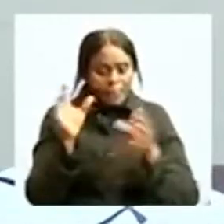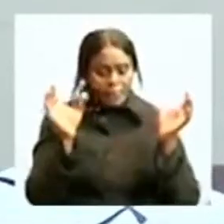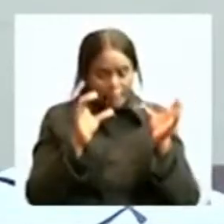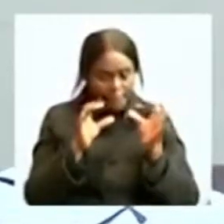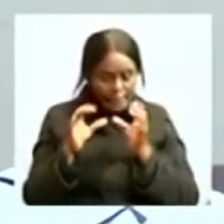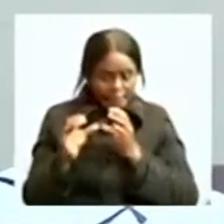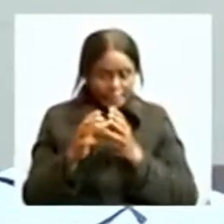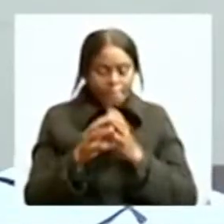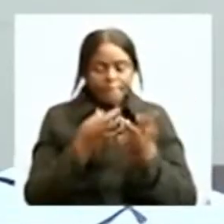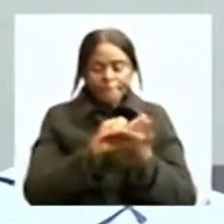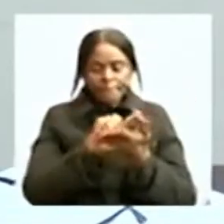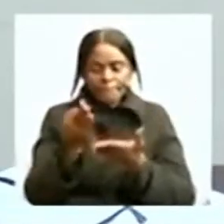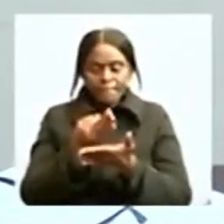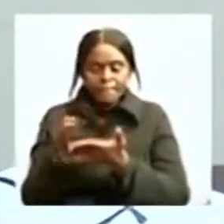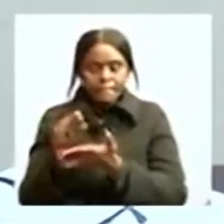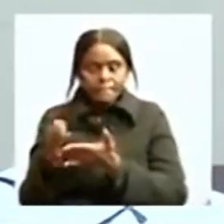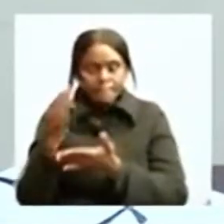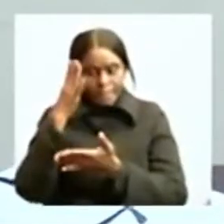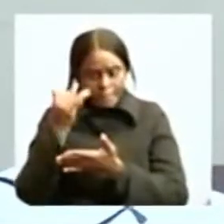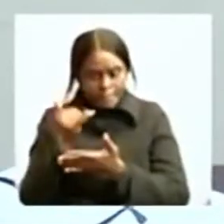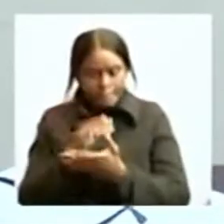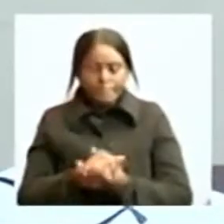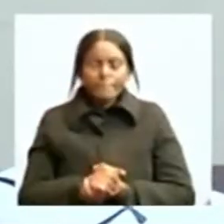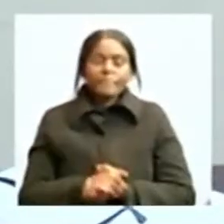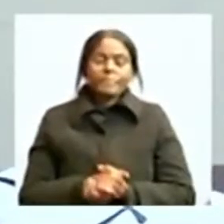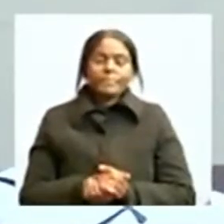councils failing?